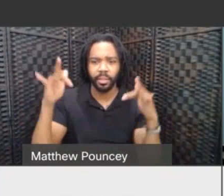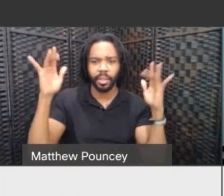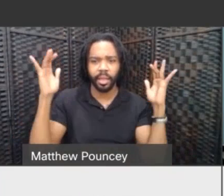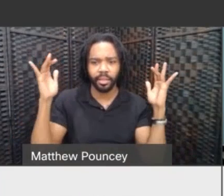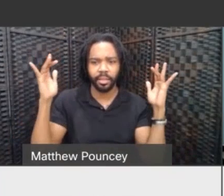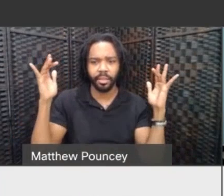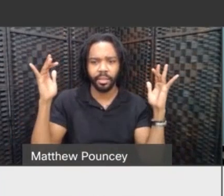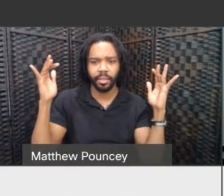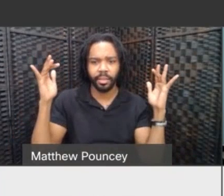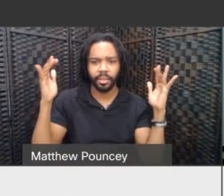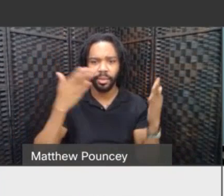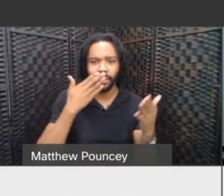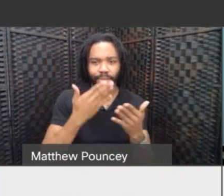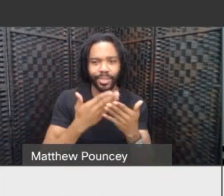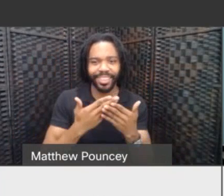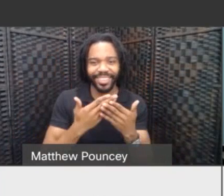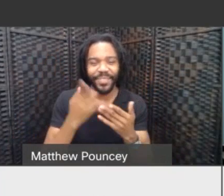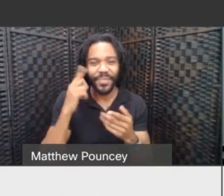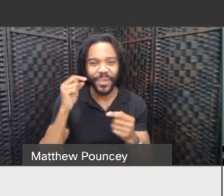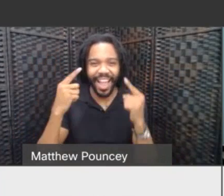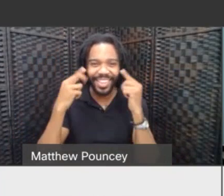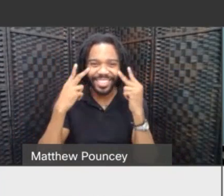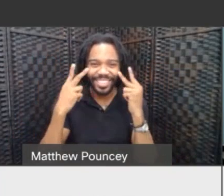actually like the new colors, so I'm like,